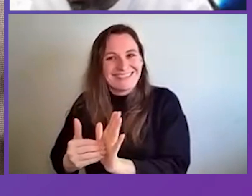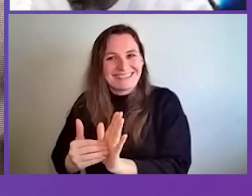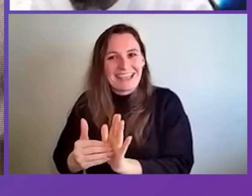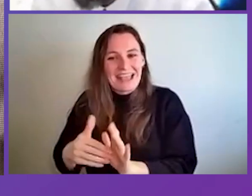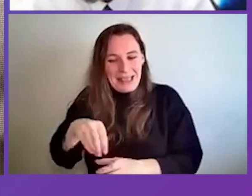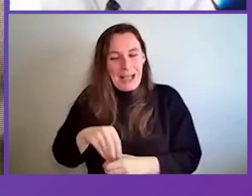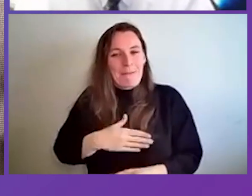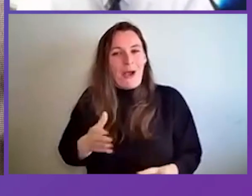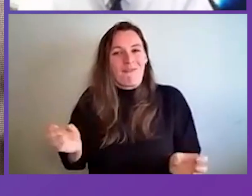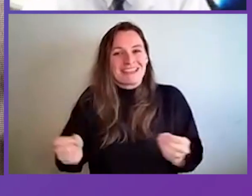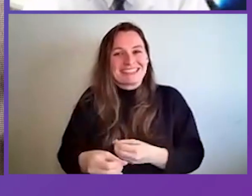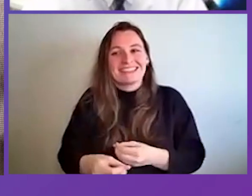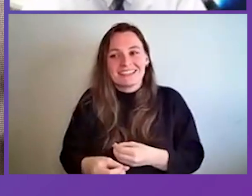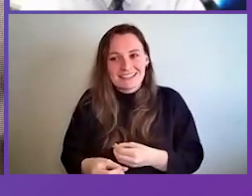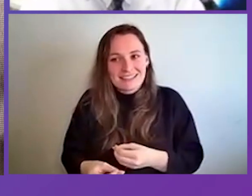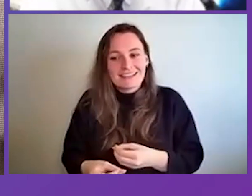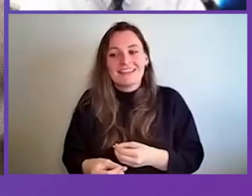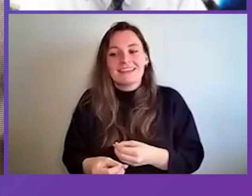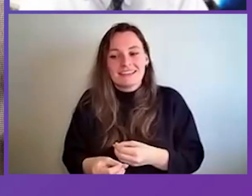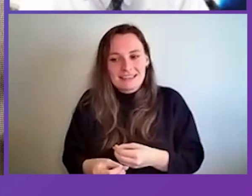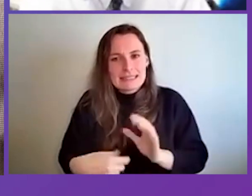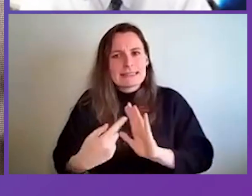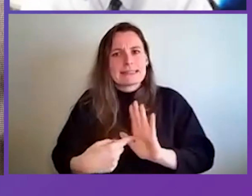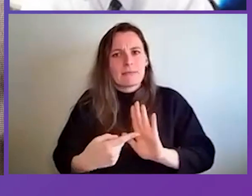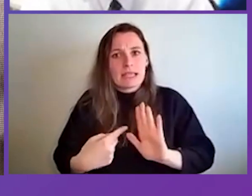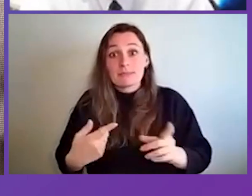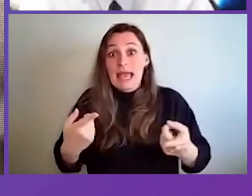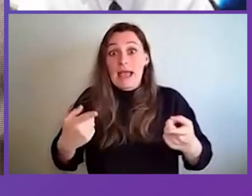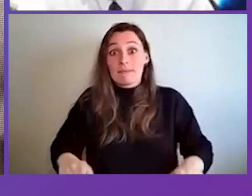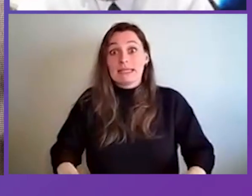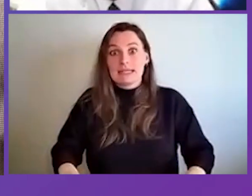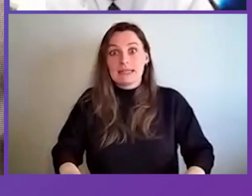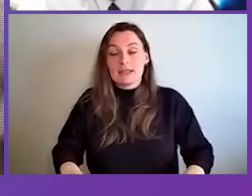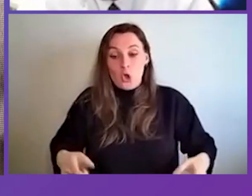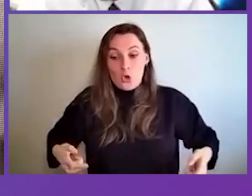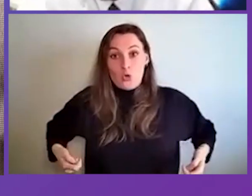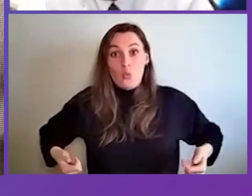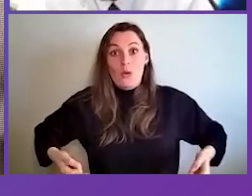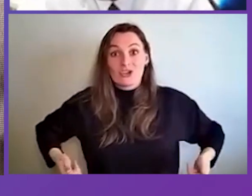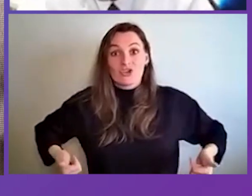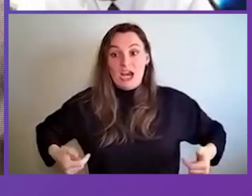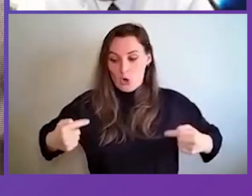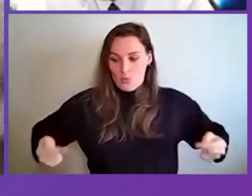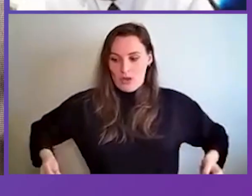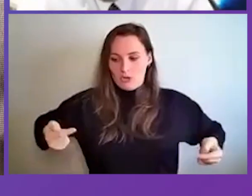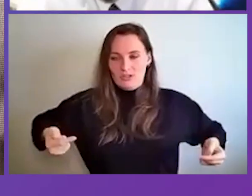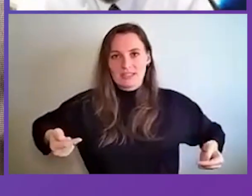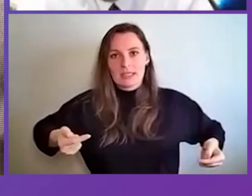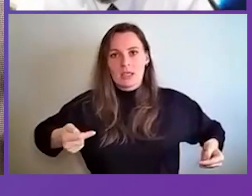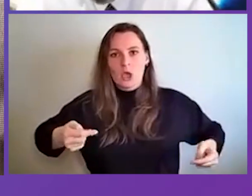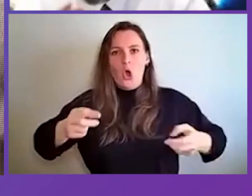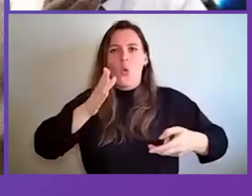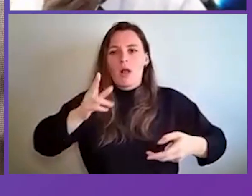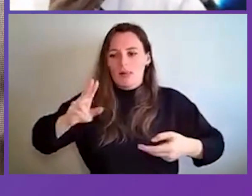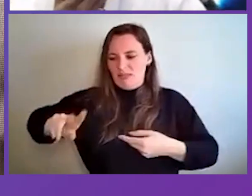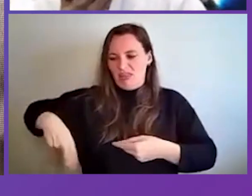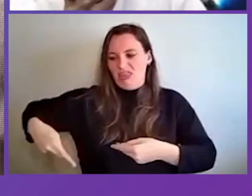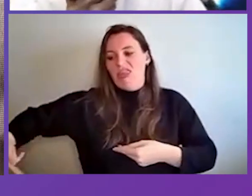that these straps sometimes get wrapped around the base of the wheelchair near the casters.